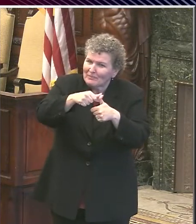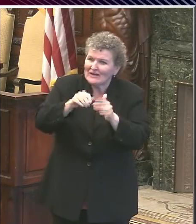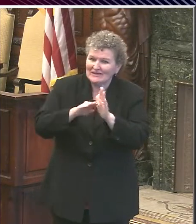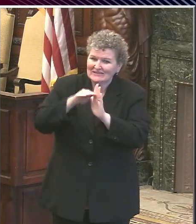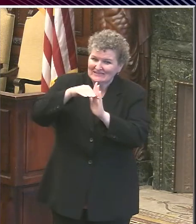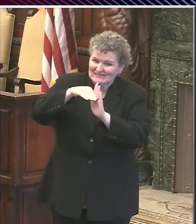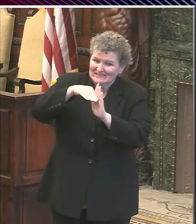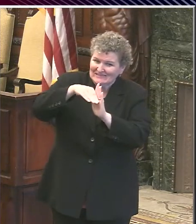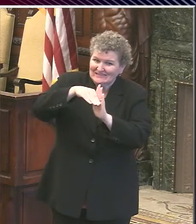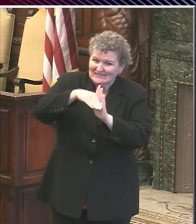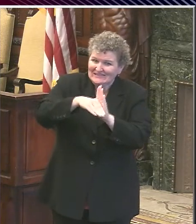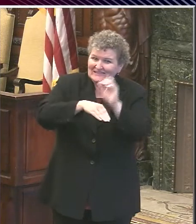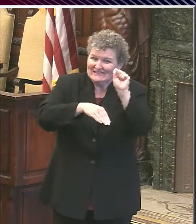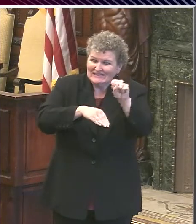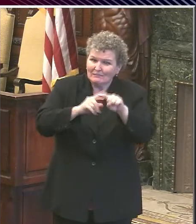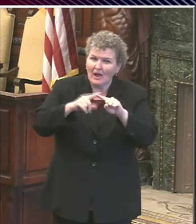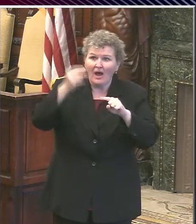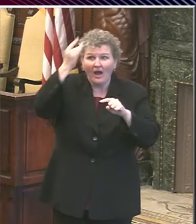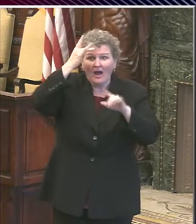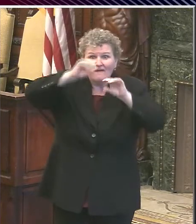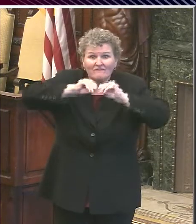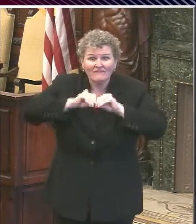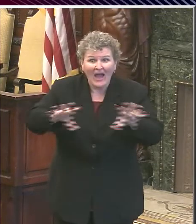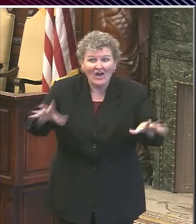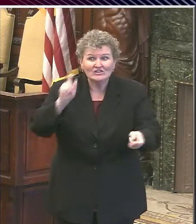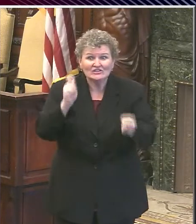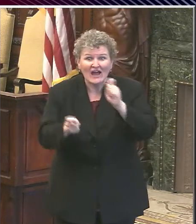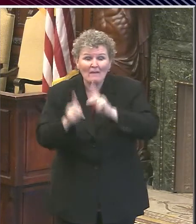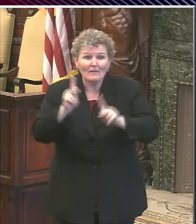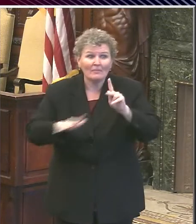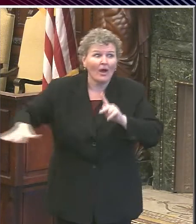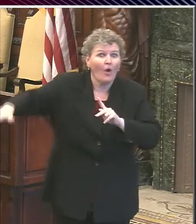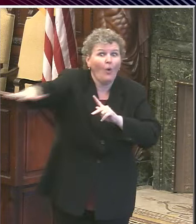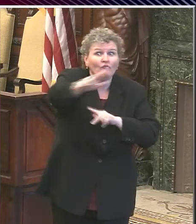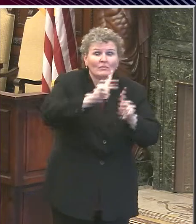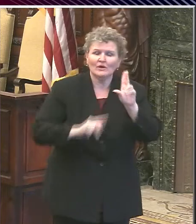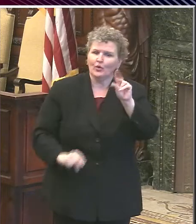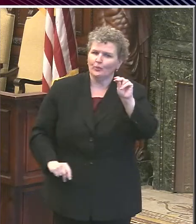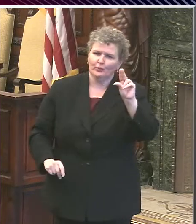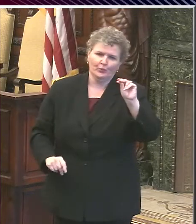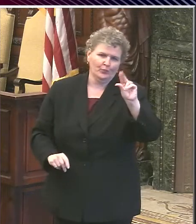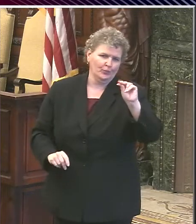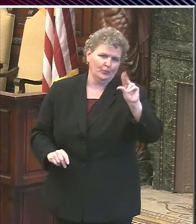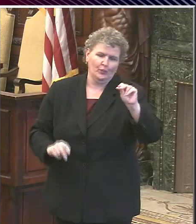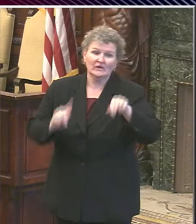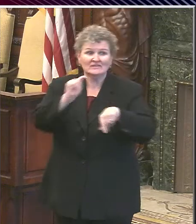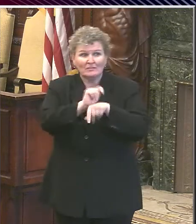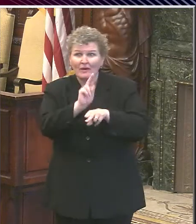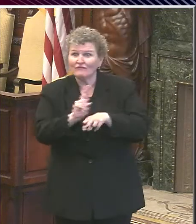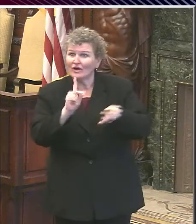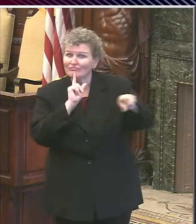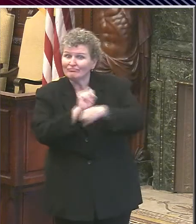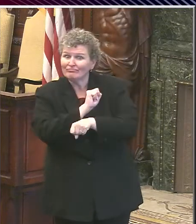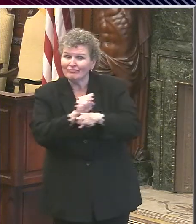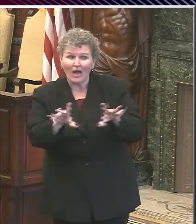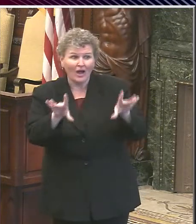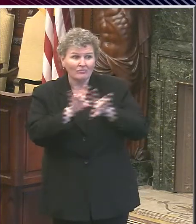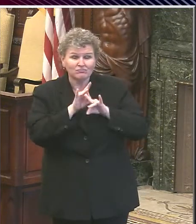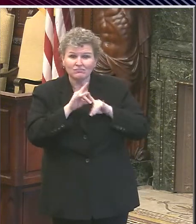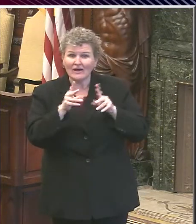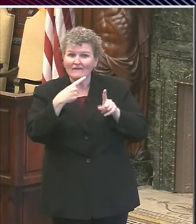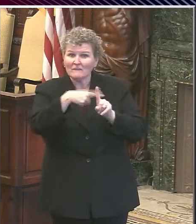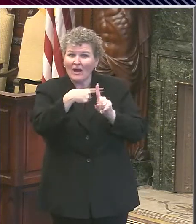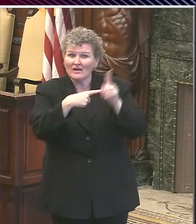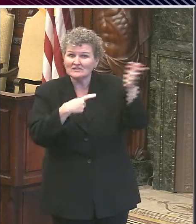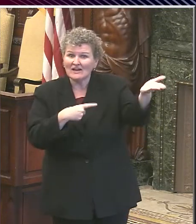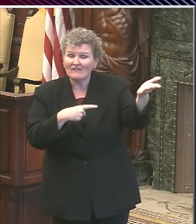virus itself hasn't changed. People haven't changed. The outbreak at Temple, the outbreaks in college towns around the country, and the surge in cases that are being